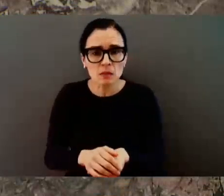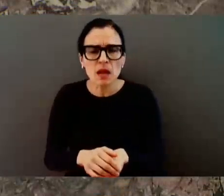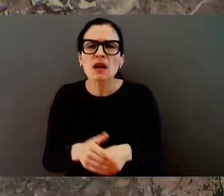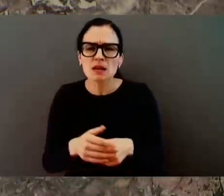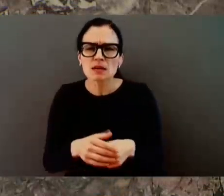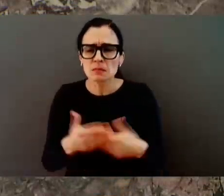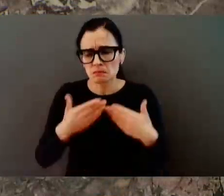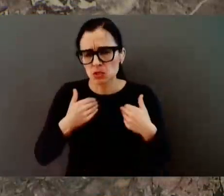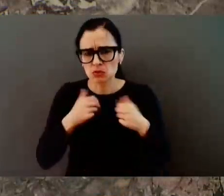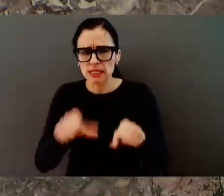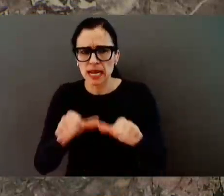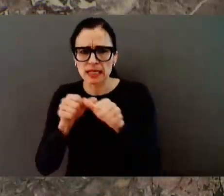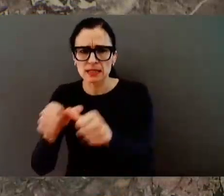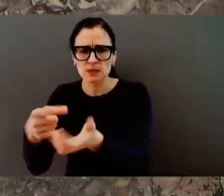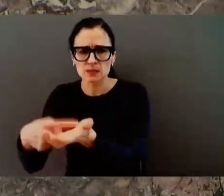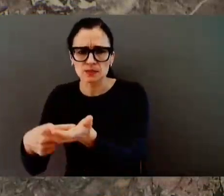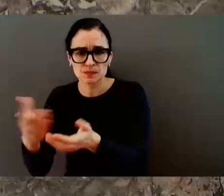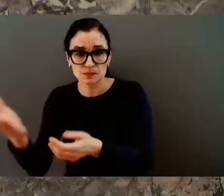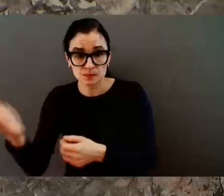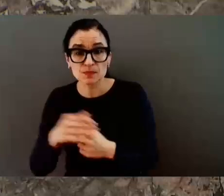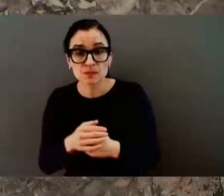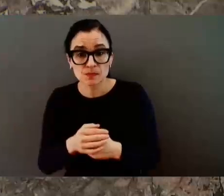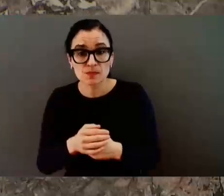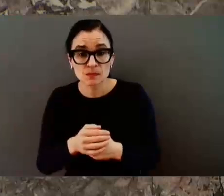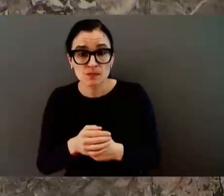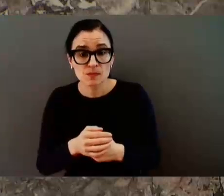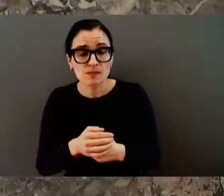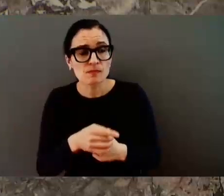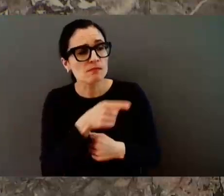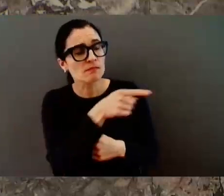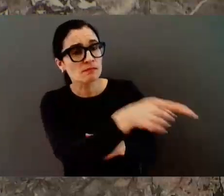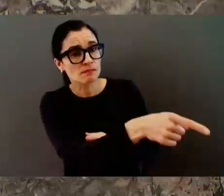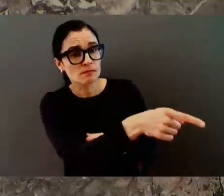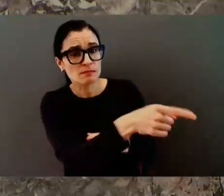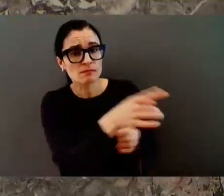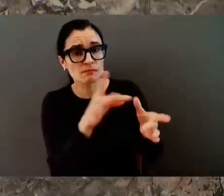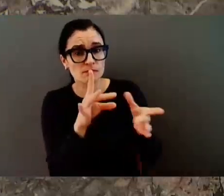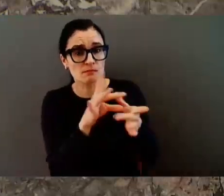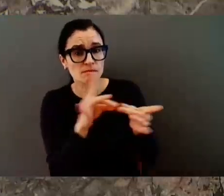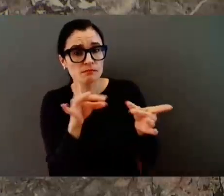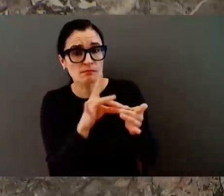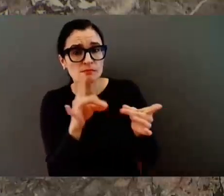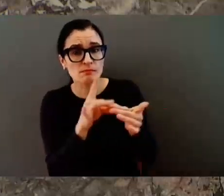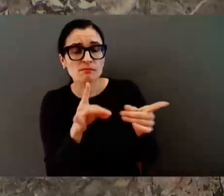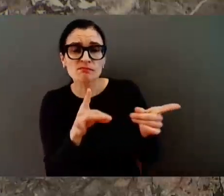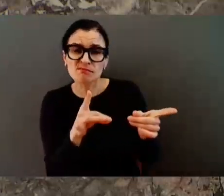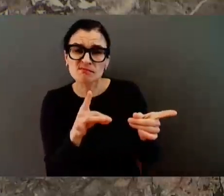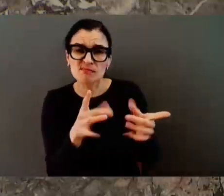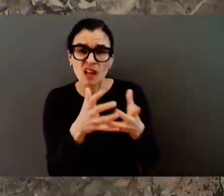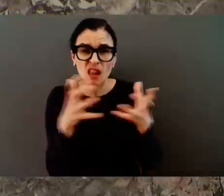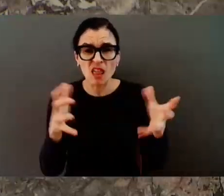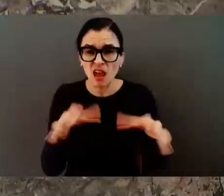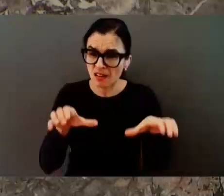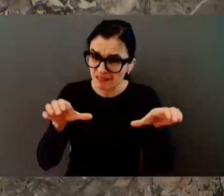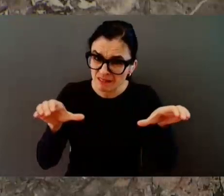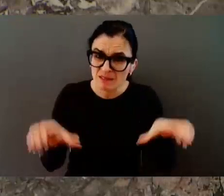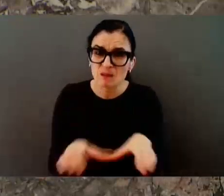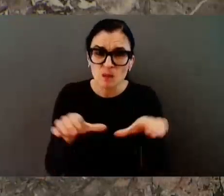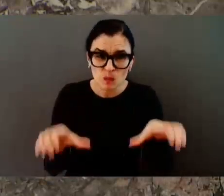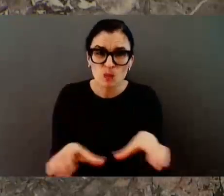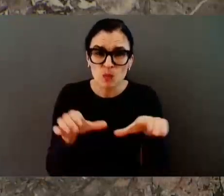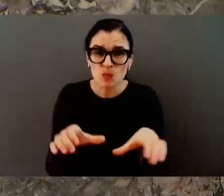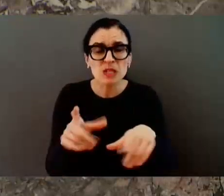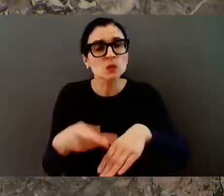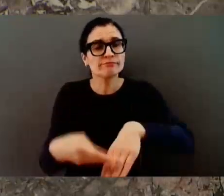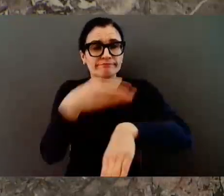member points out so rightly how there's work to do to continue to strengthen our healthcare workforce so that people have access to the